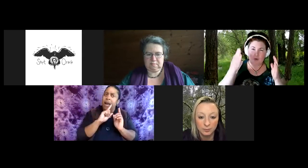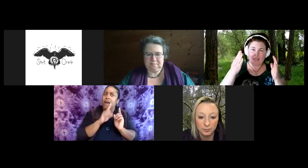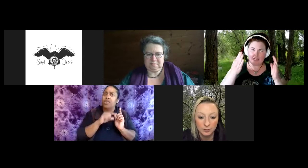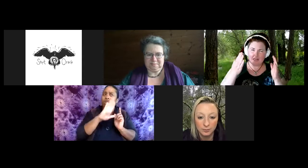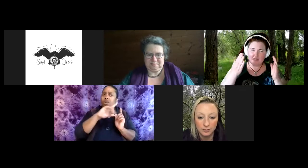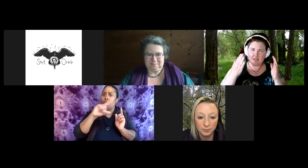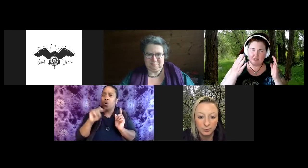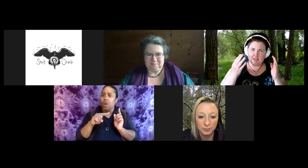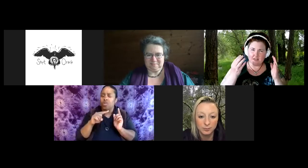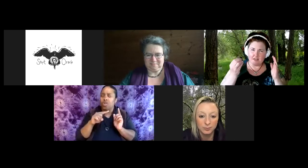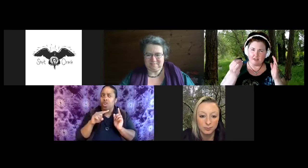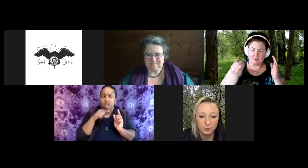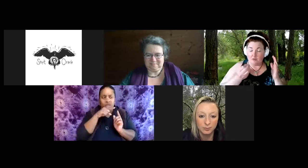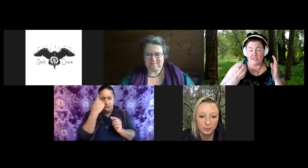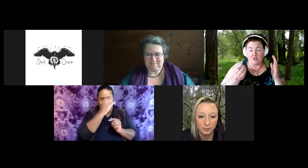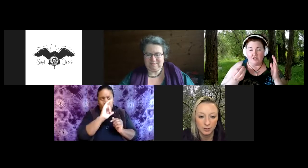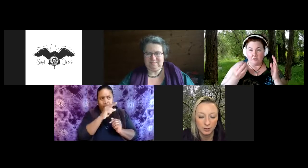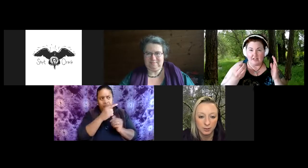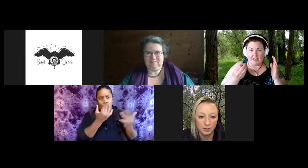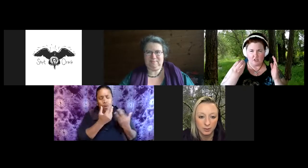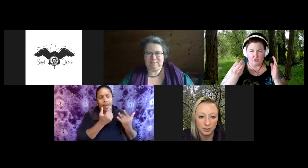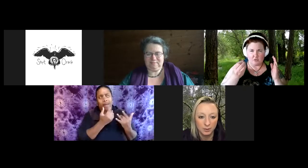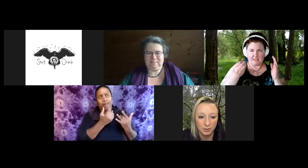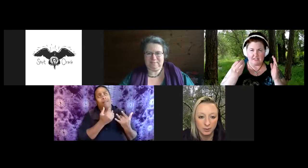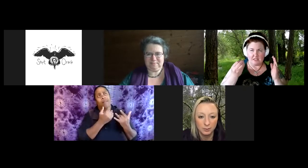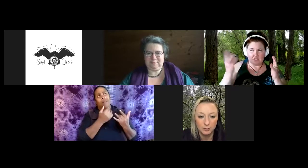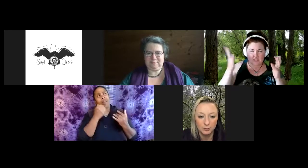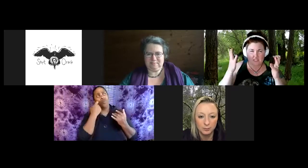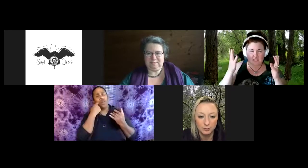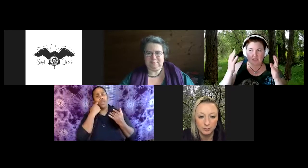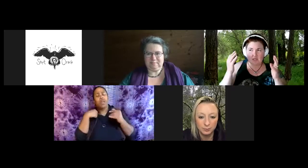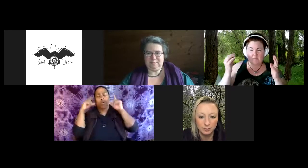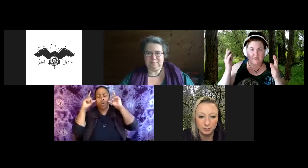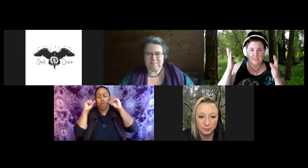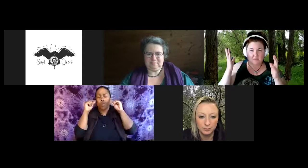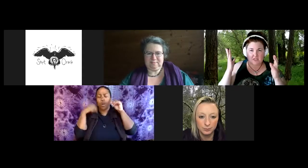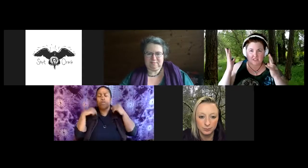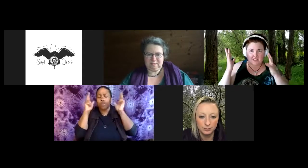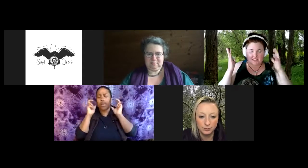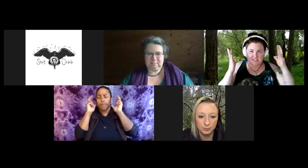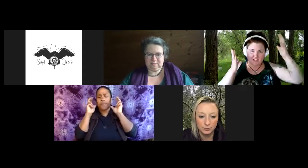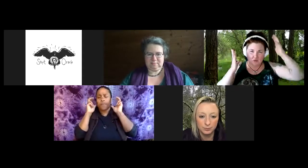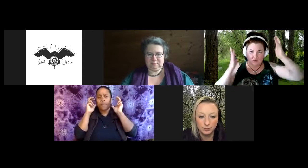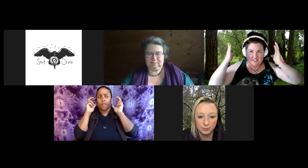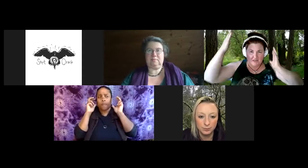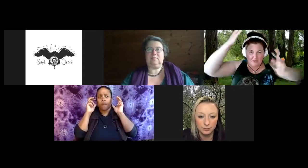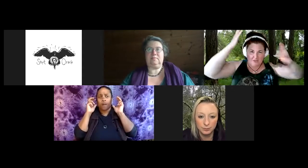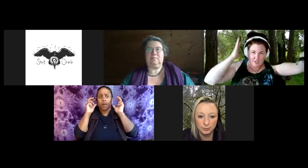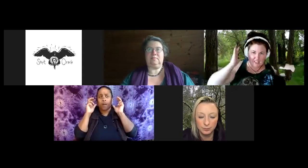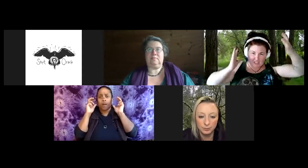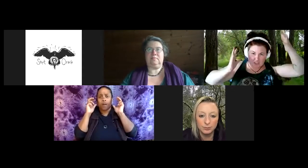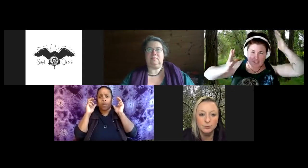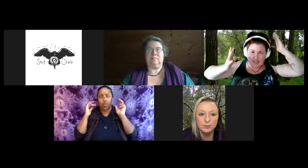they look like they're waiting, or like earlier when I kind of closed my eyes and I was listening, it's because there was